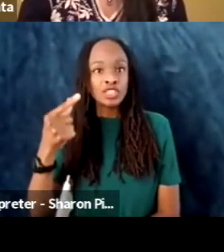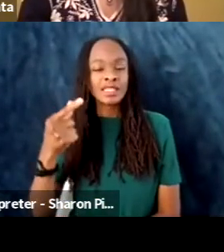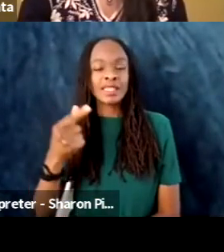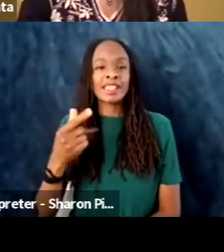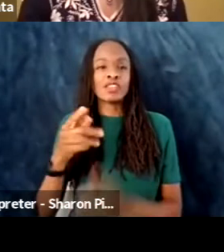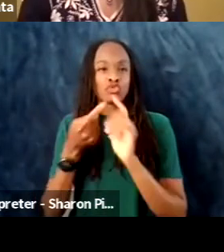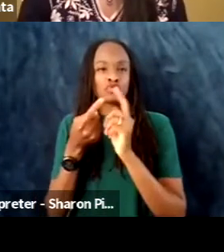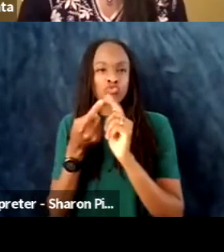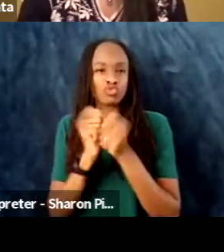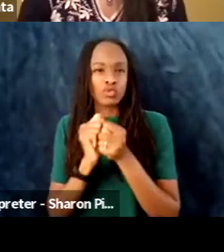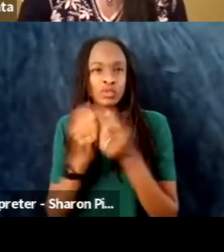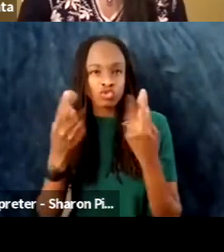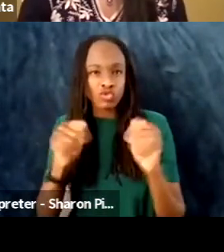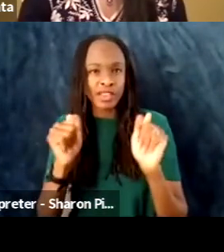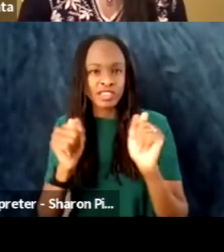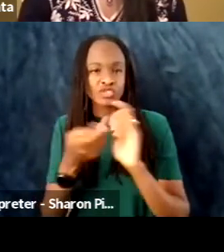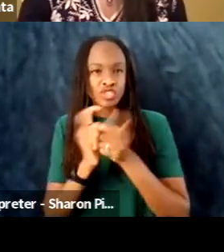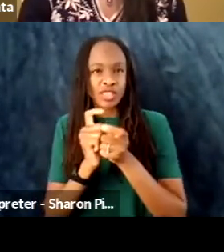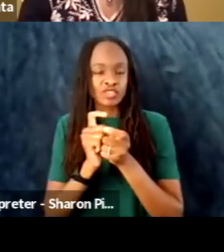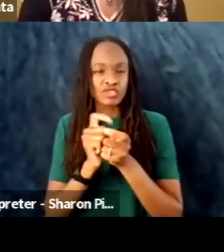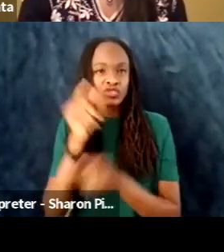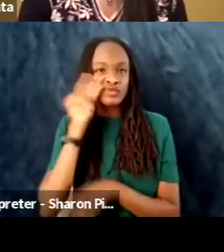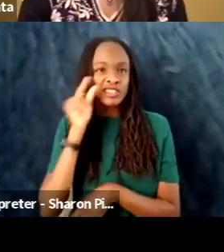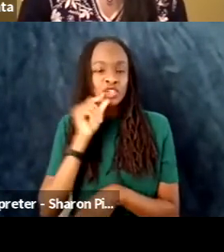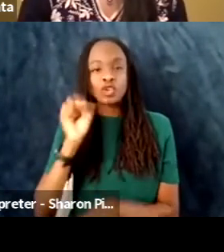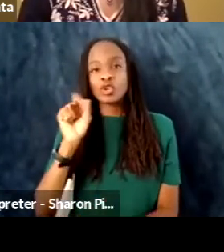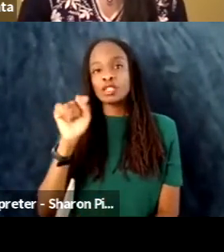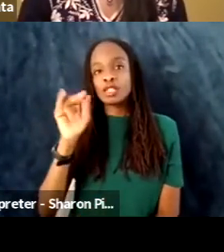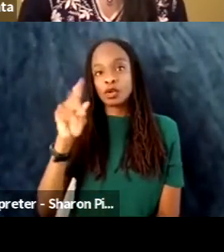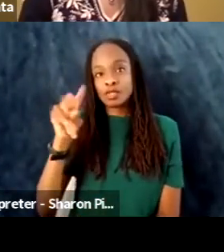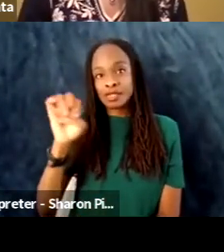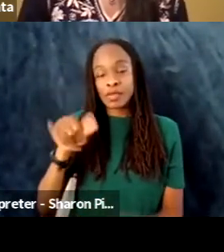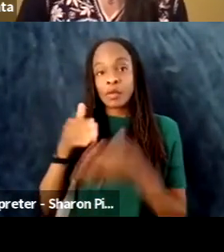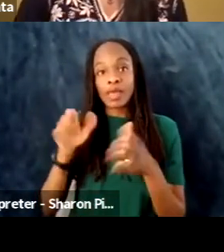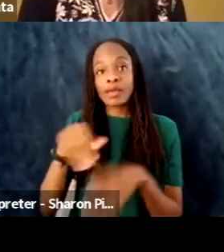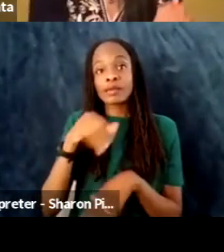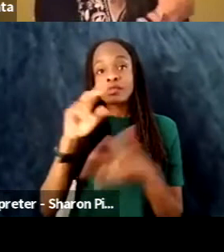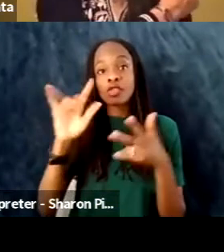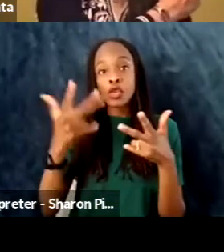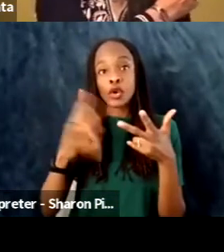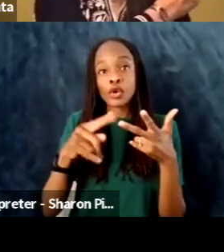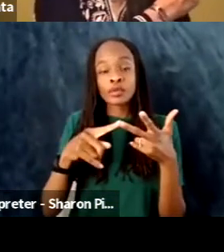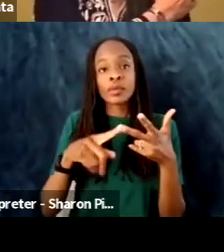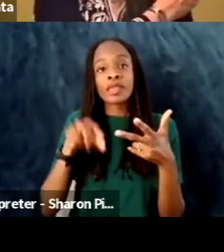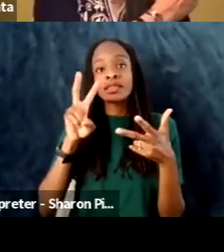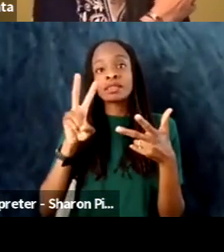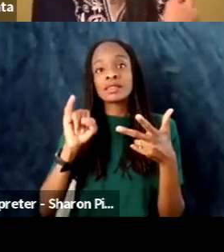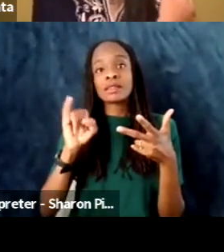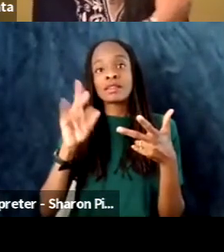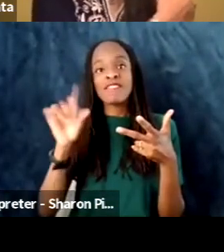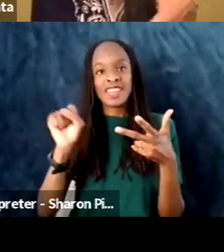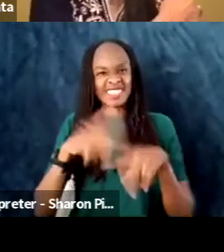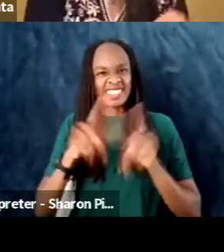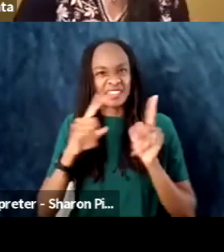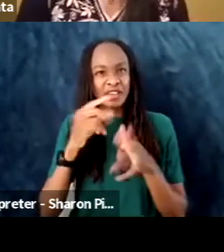stereotypes. And then a third one that we have sort of gone after is with a different brand entirely, which is Vicks,